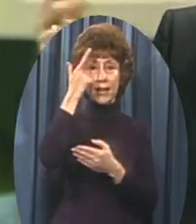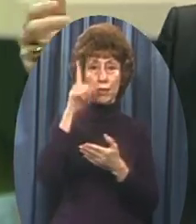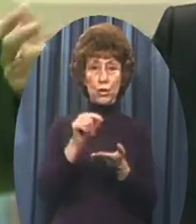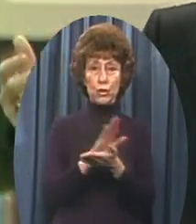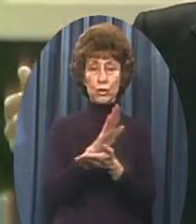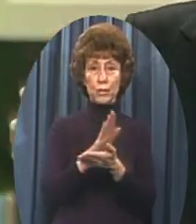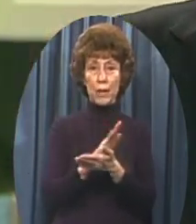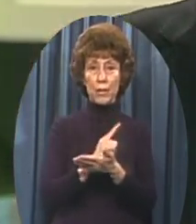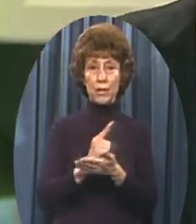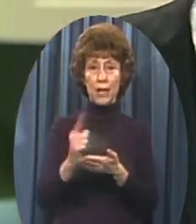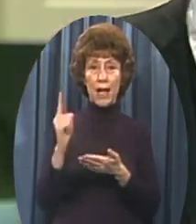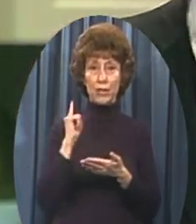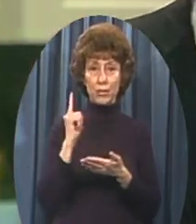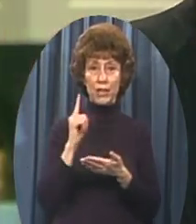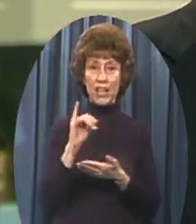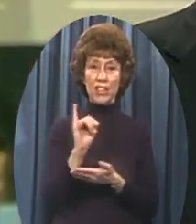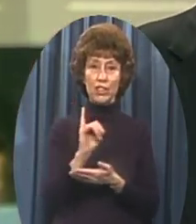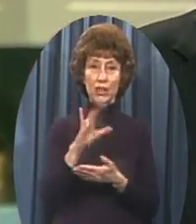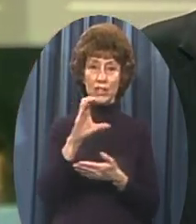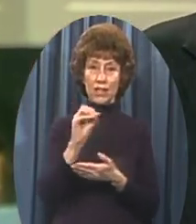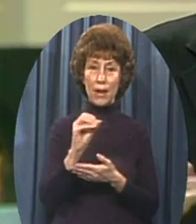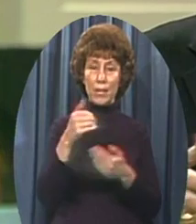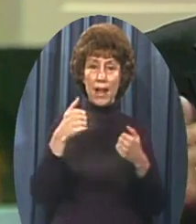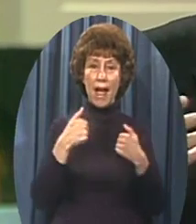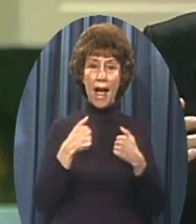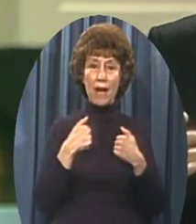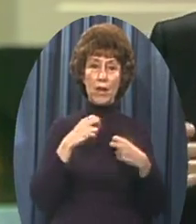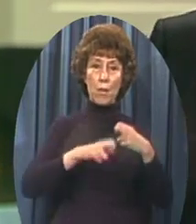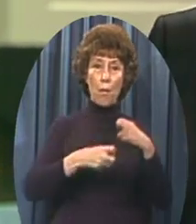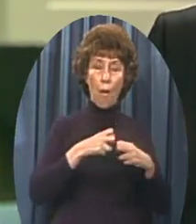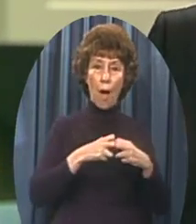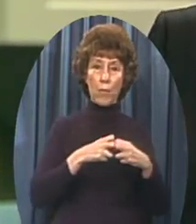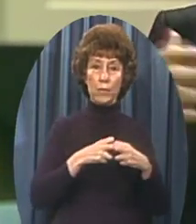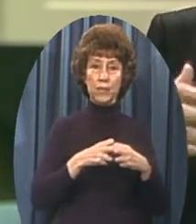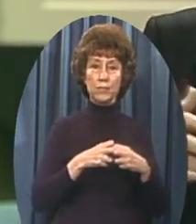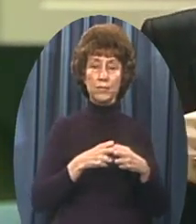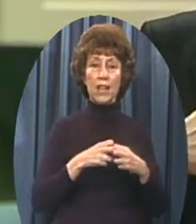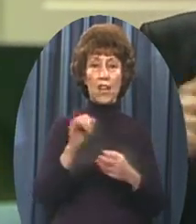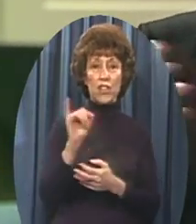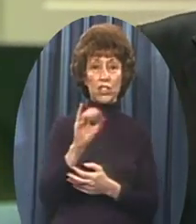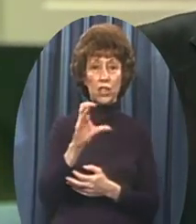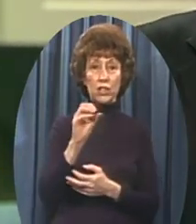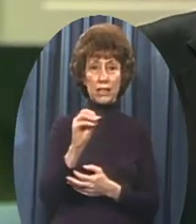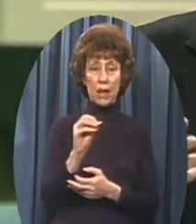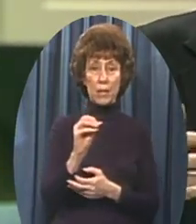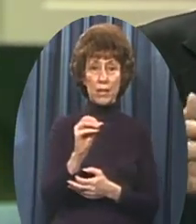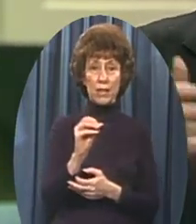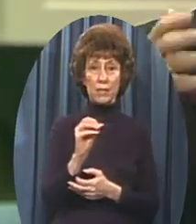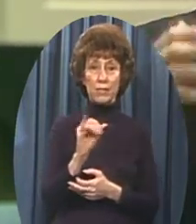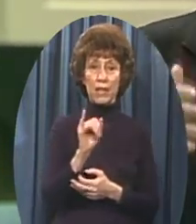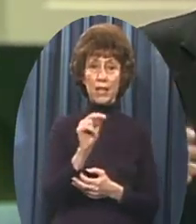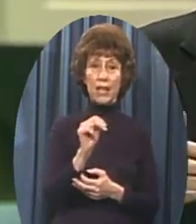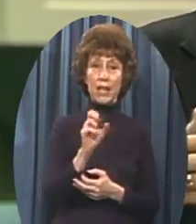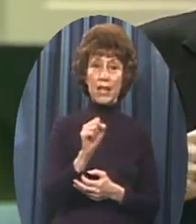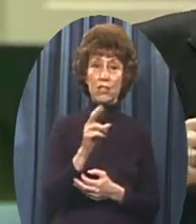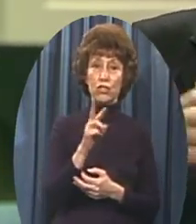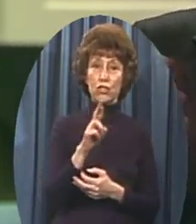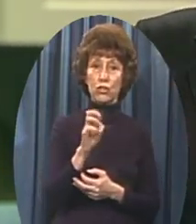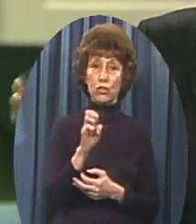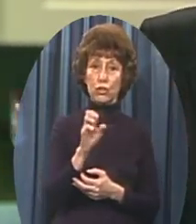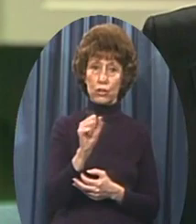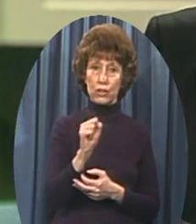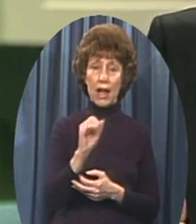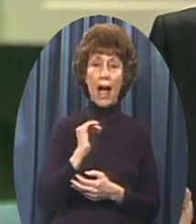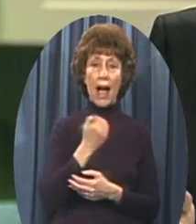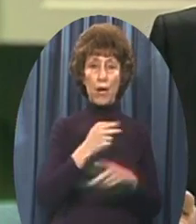insurance company was having some legal difficulties. We are one of the clients. We have our people here, a group insurance plan under that company.